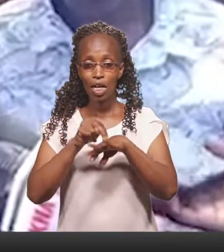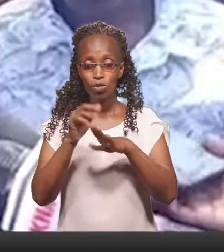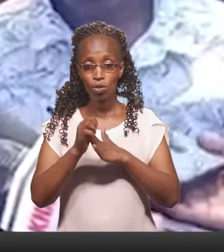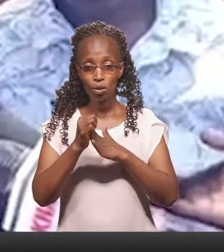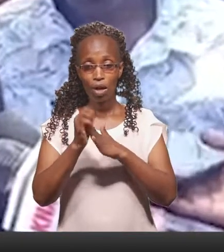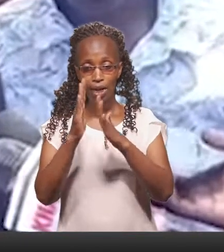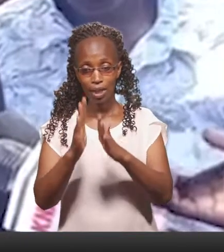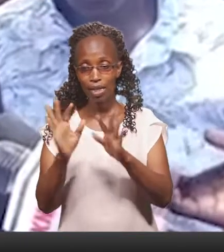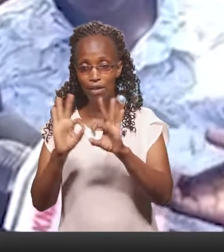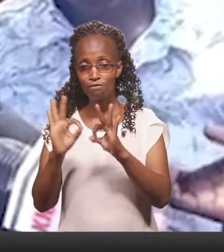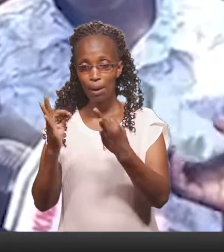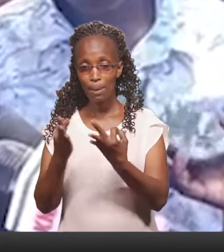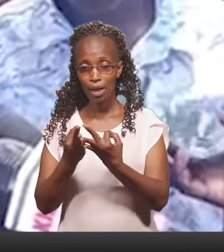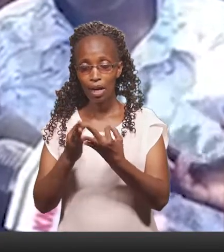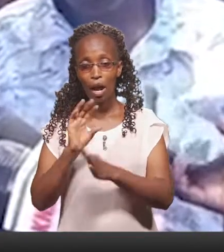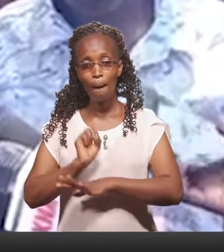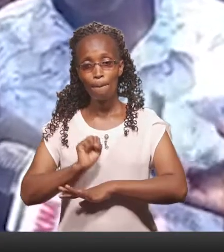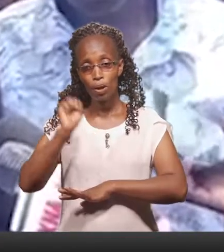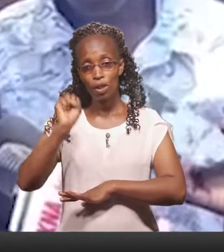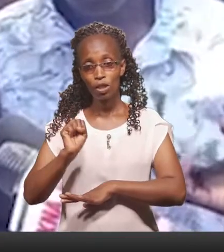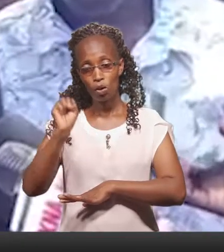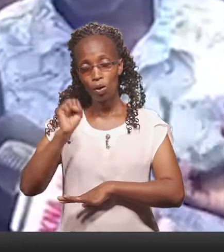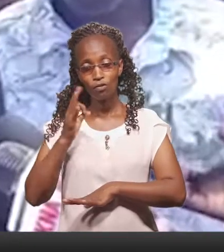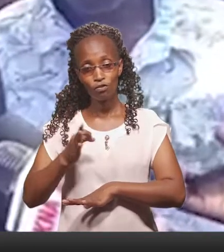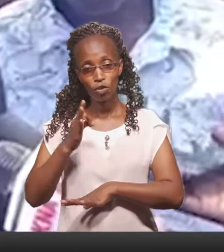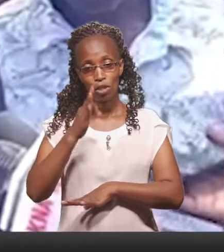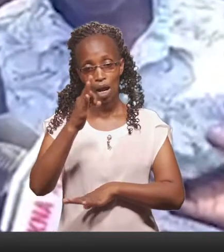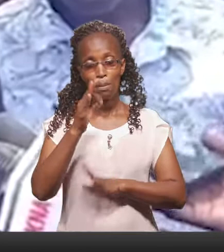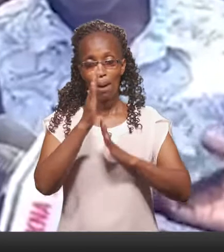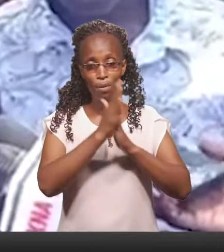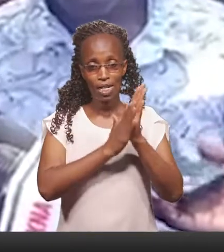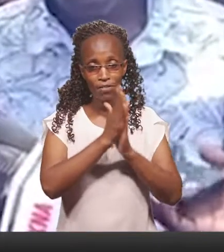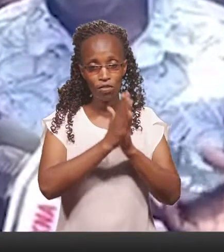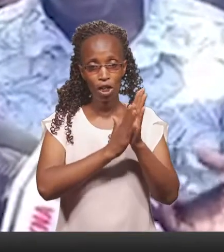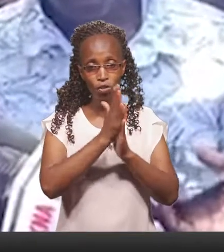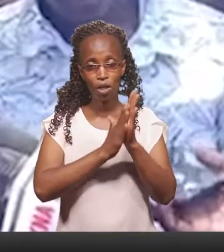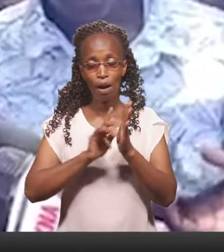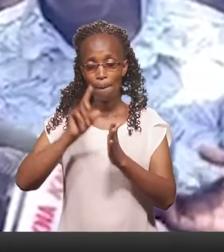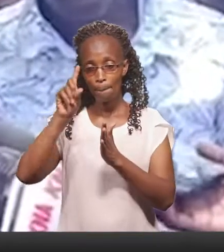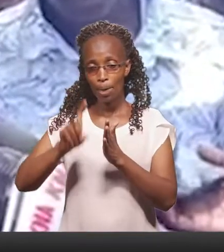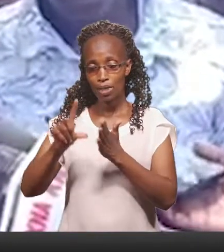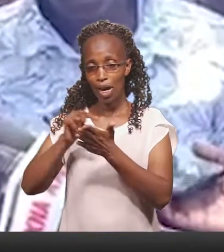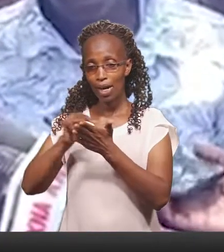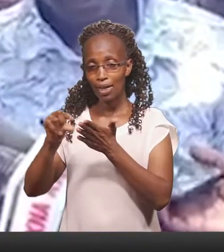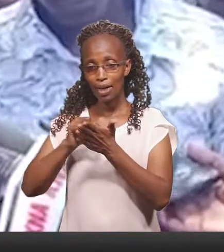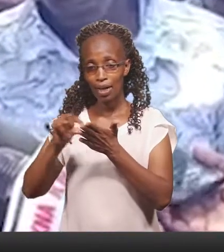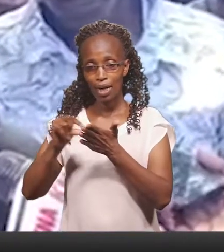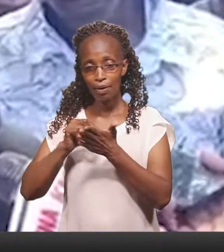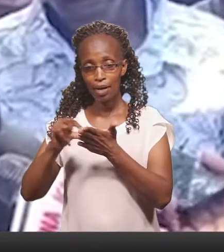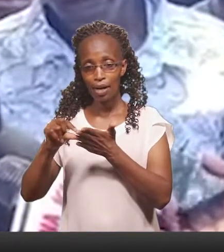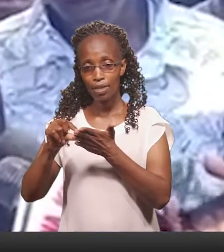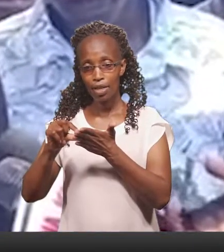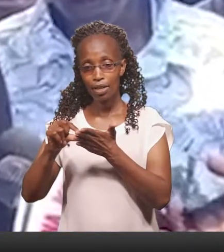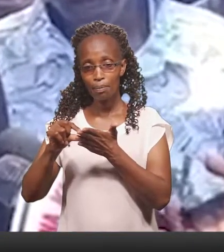County, national leaders, family and friends, my political future and ambitions must be sufficiently